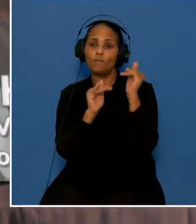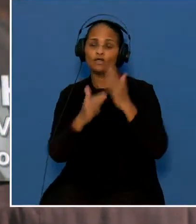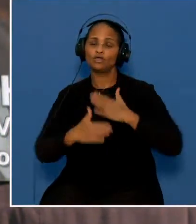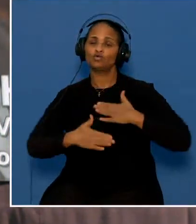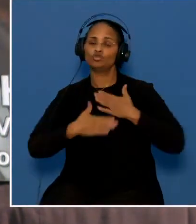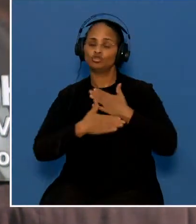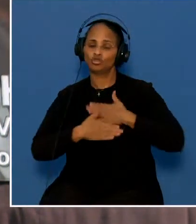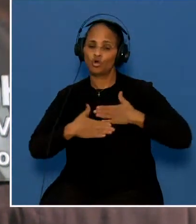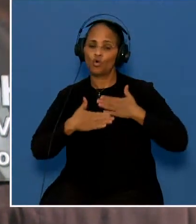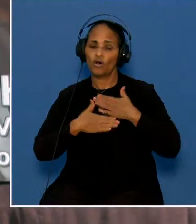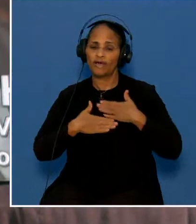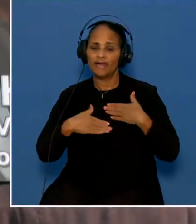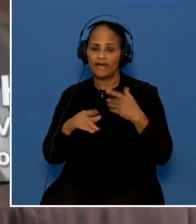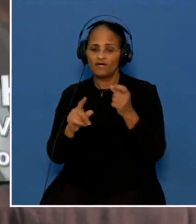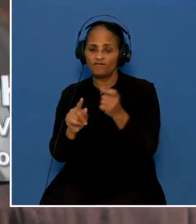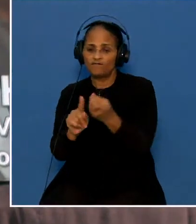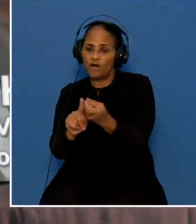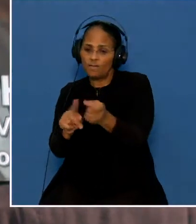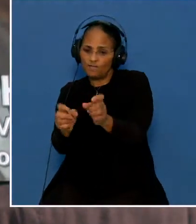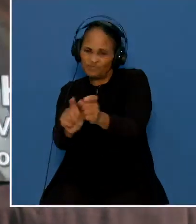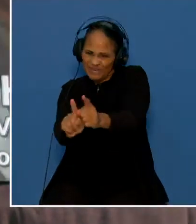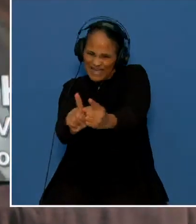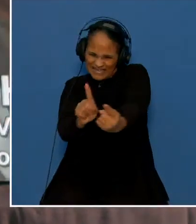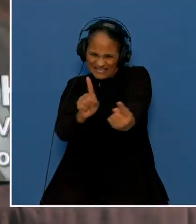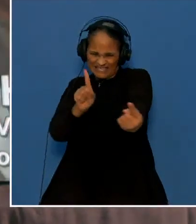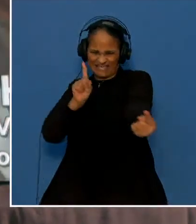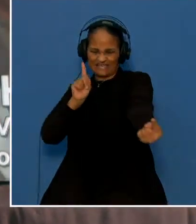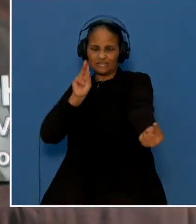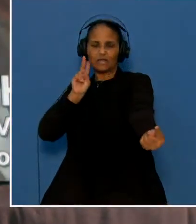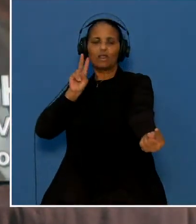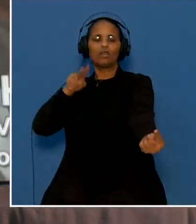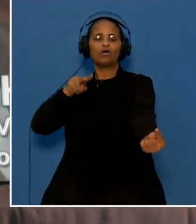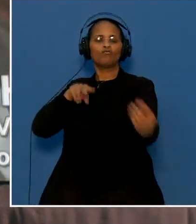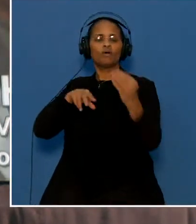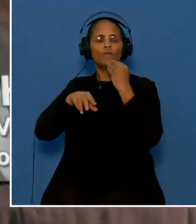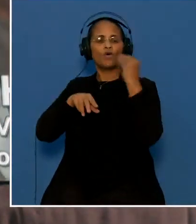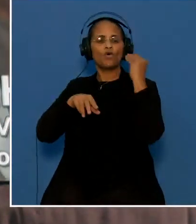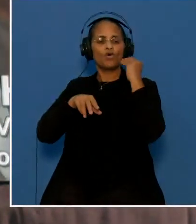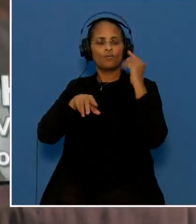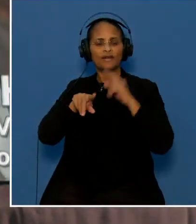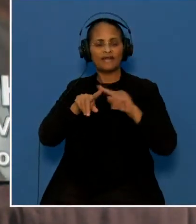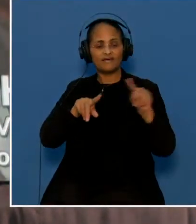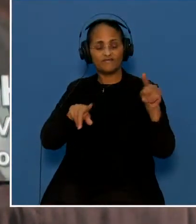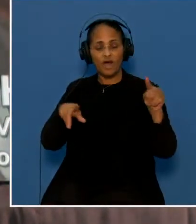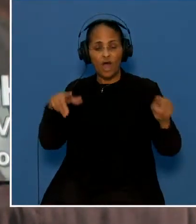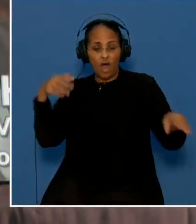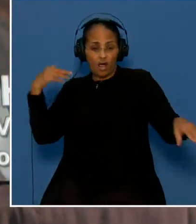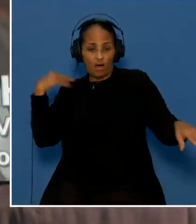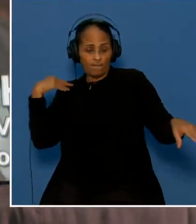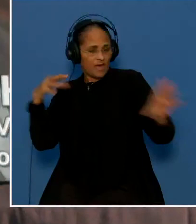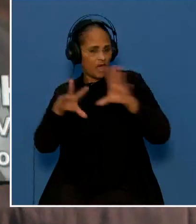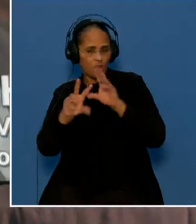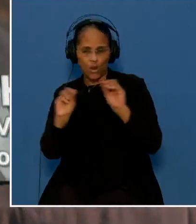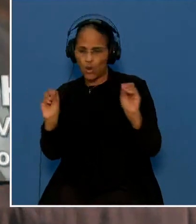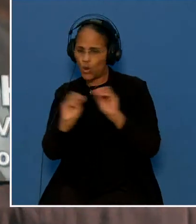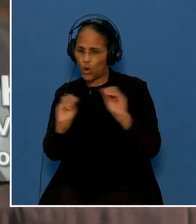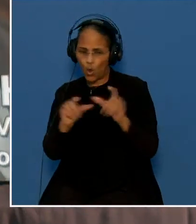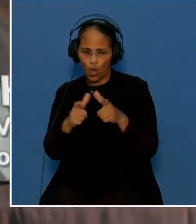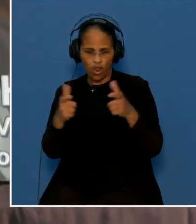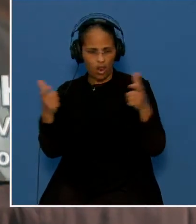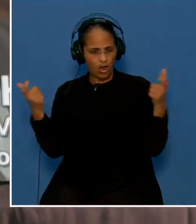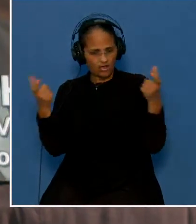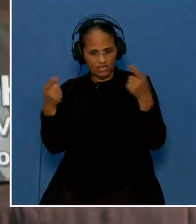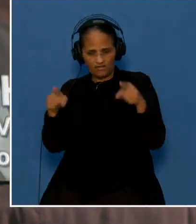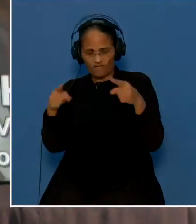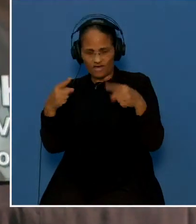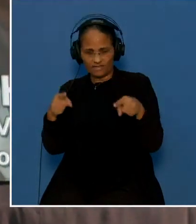Gombe performances from your own home. Other than the Gombe performances, no large events have been approved